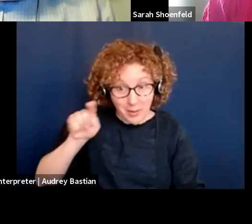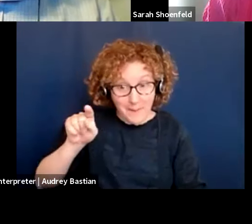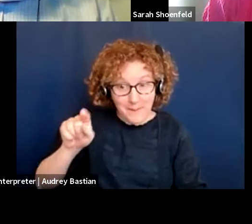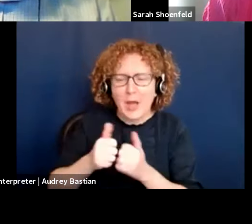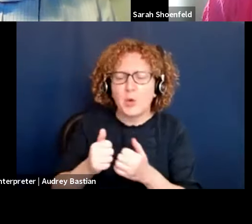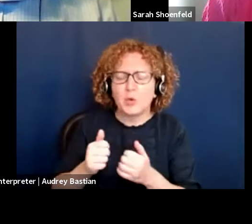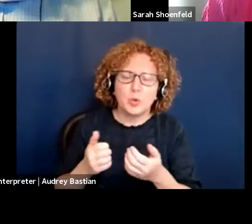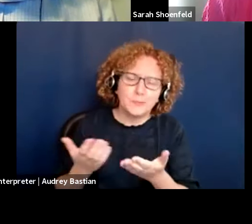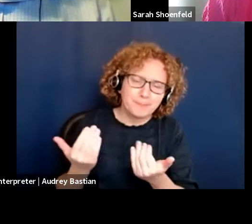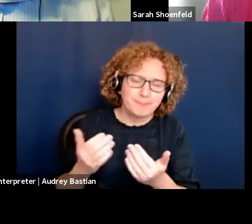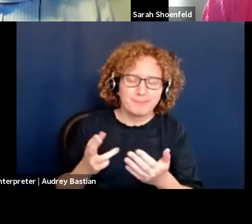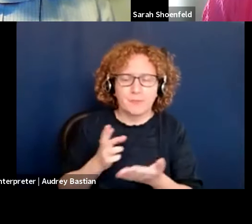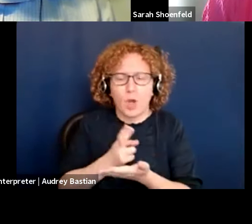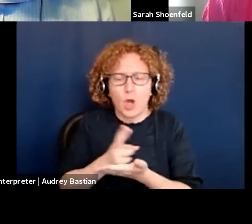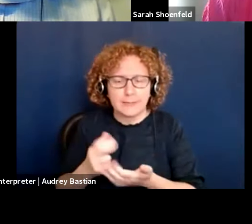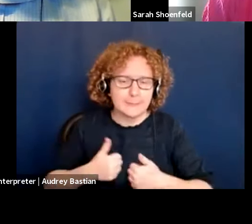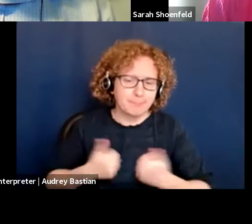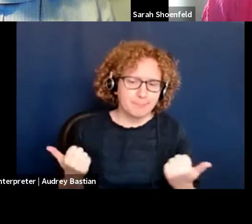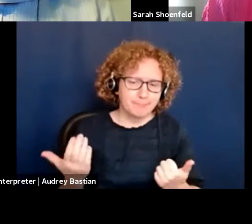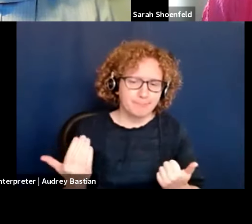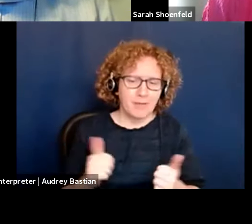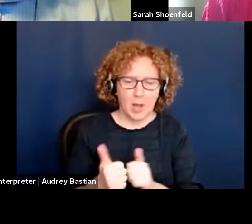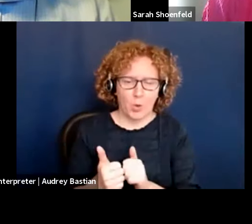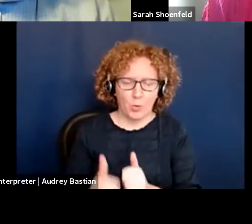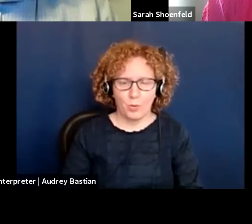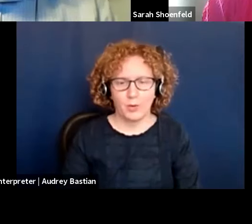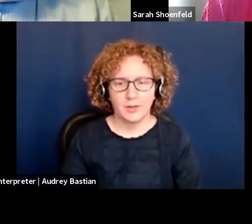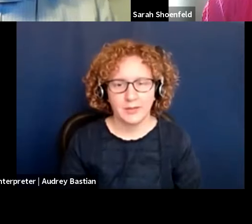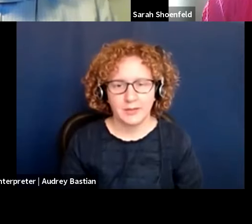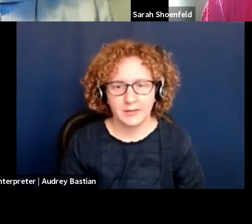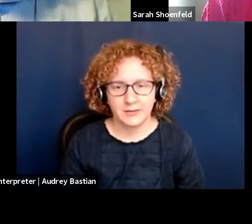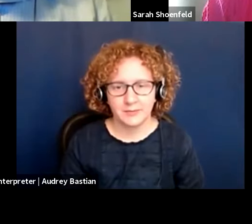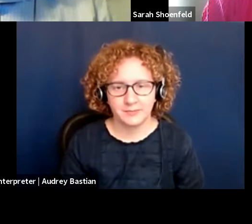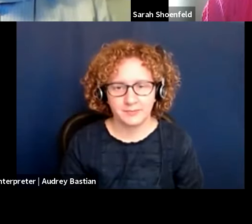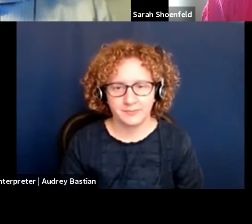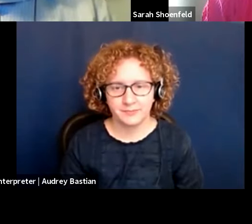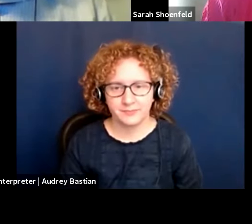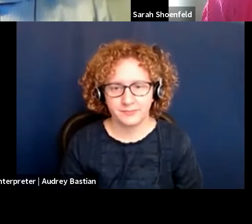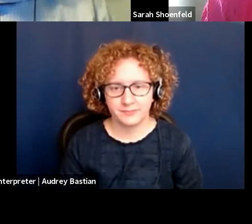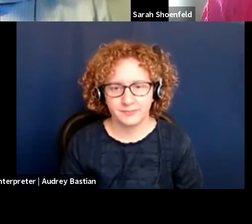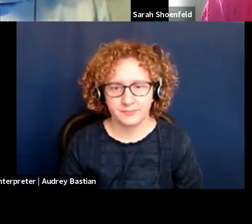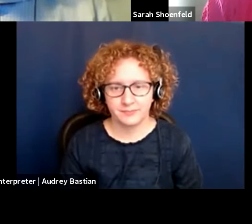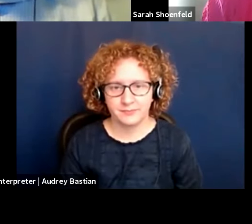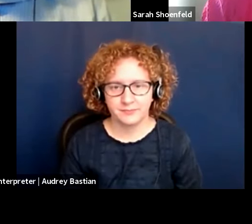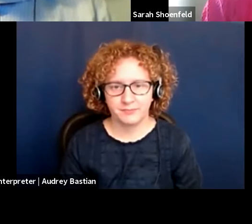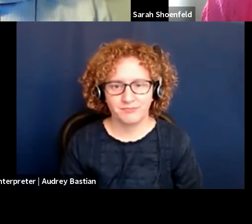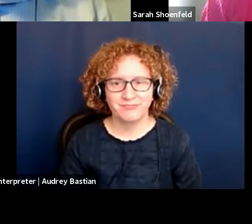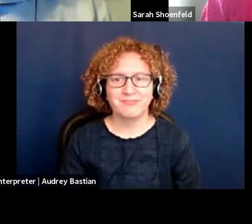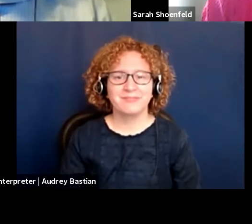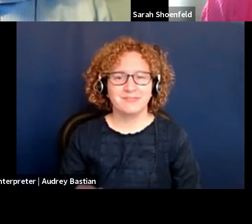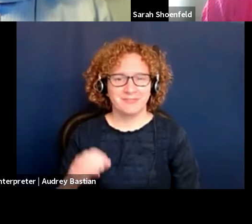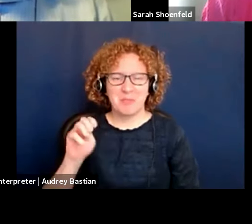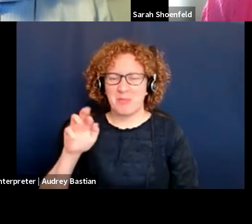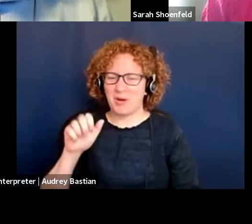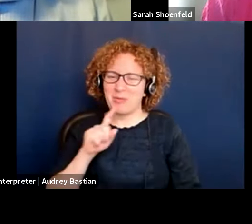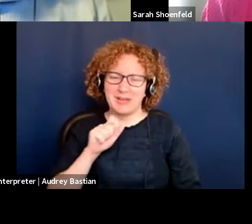would talk about their experiences honestly? They were children, so they weren't making the decision. That's, I think in